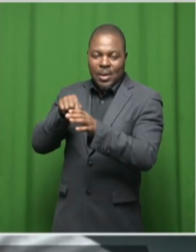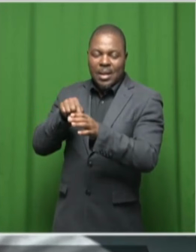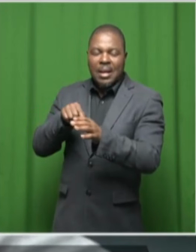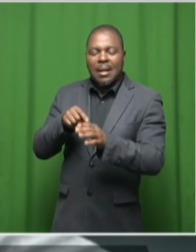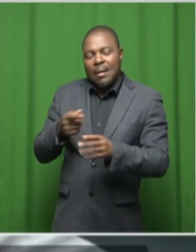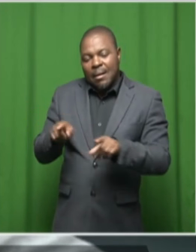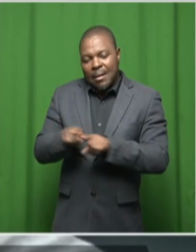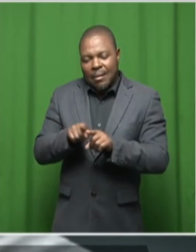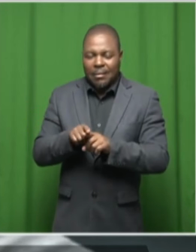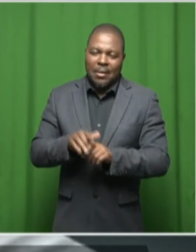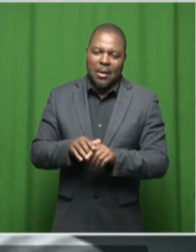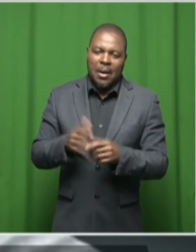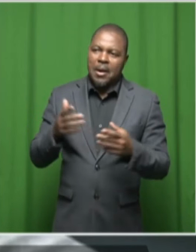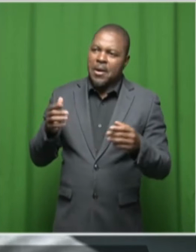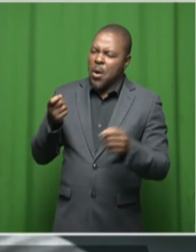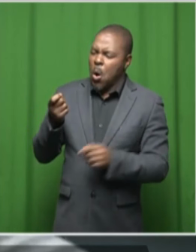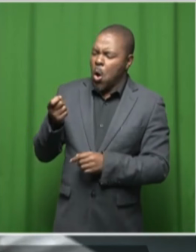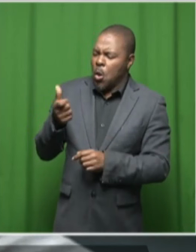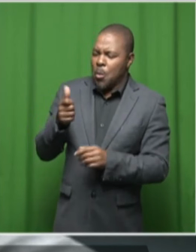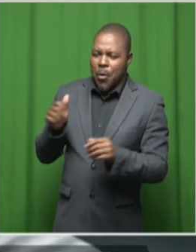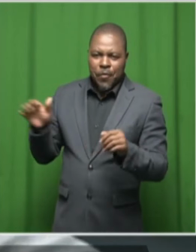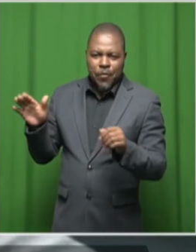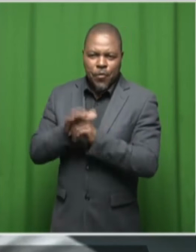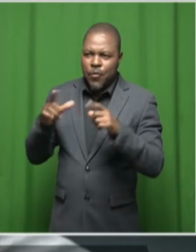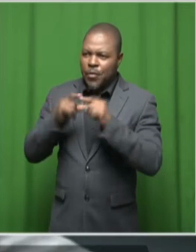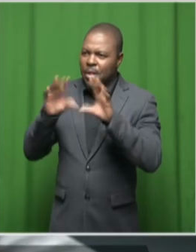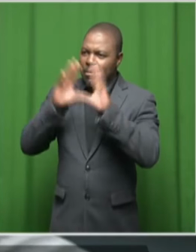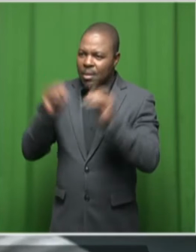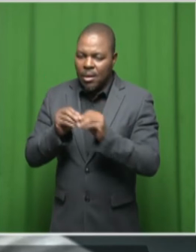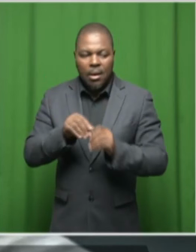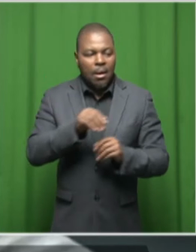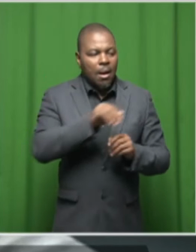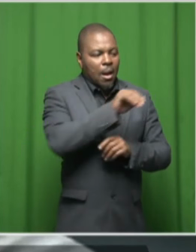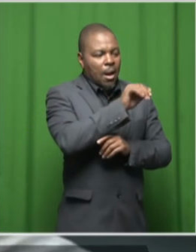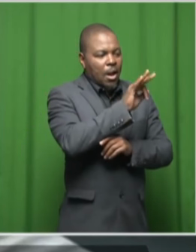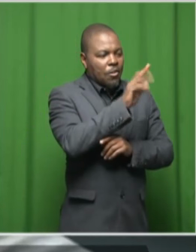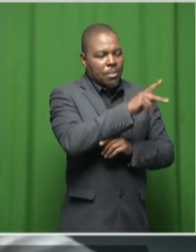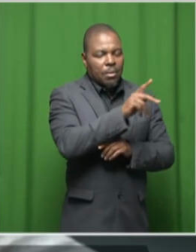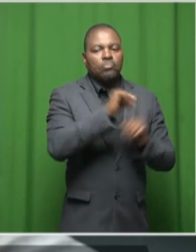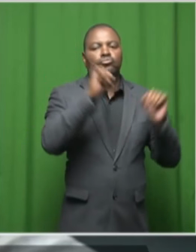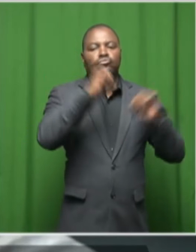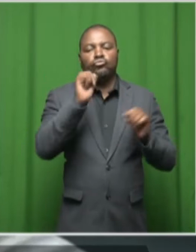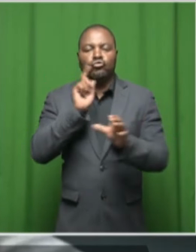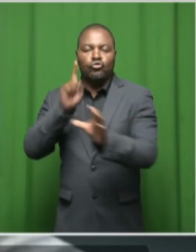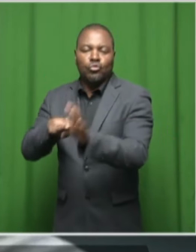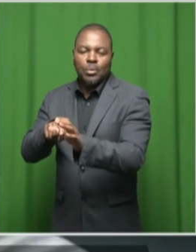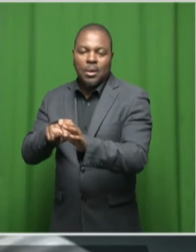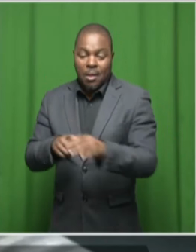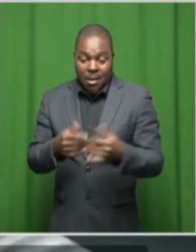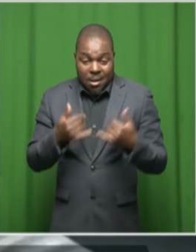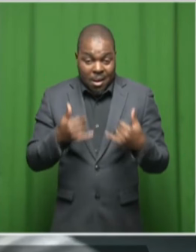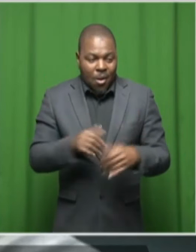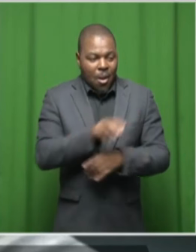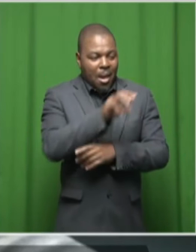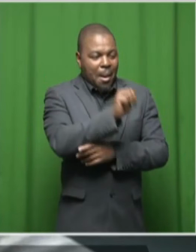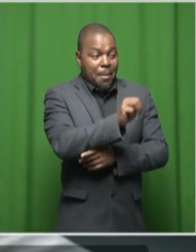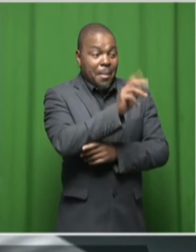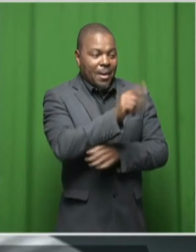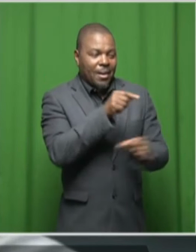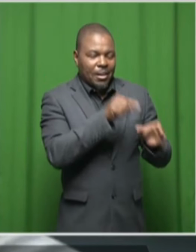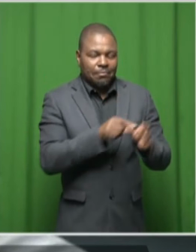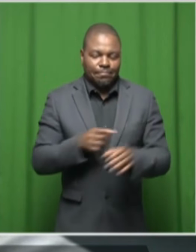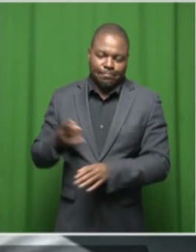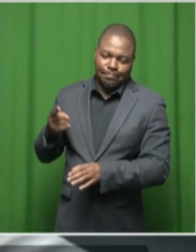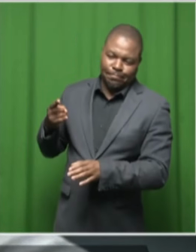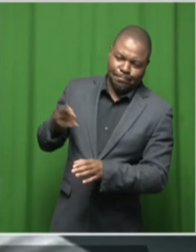almost been fully constituted by the time the IFP agreed. We have now an MK which is reluctant to